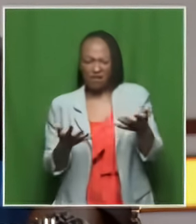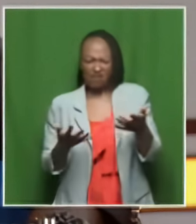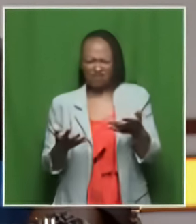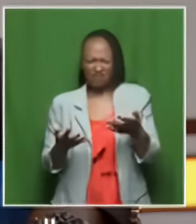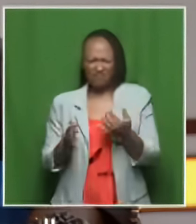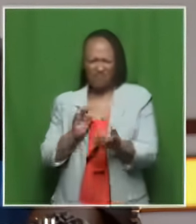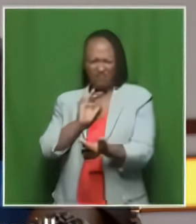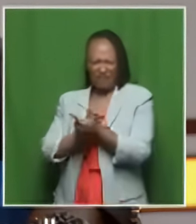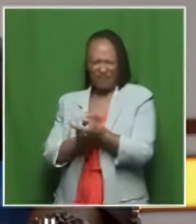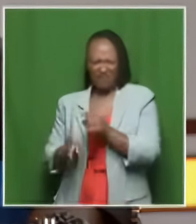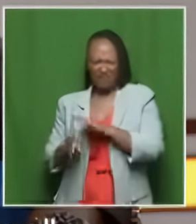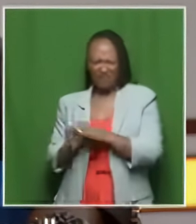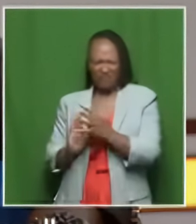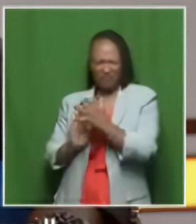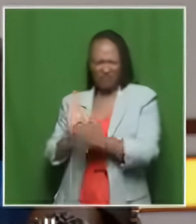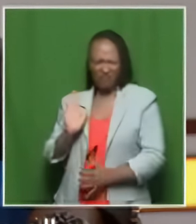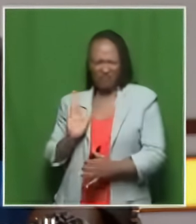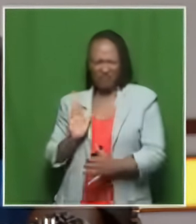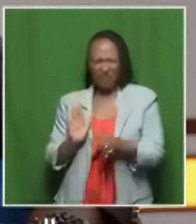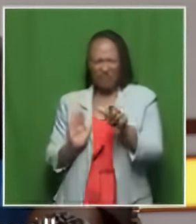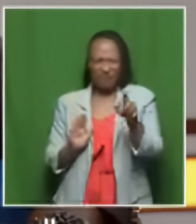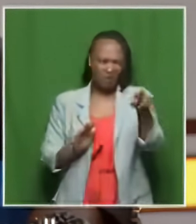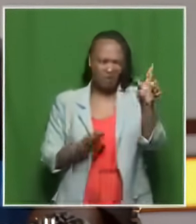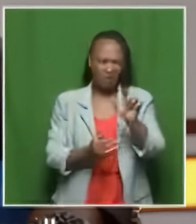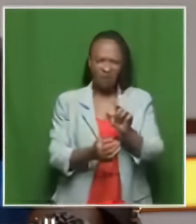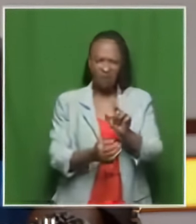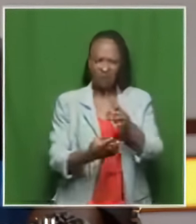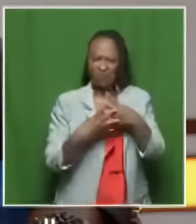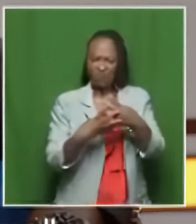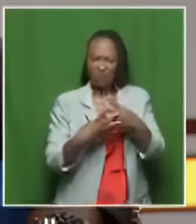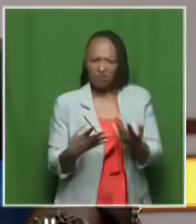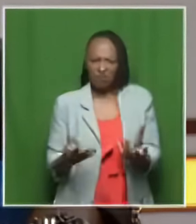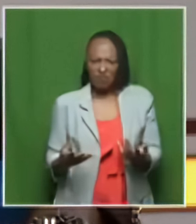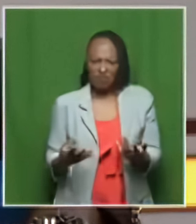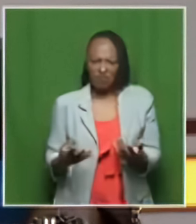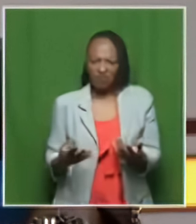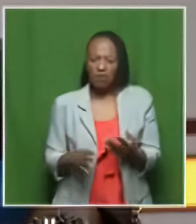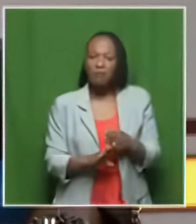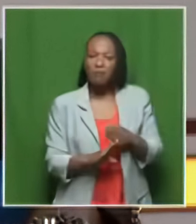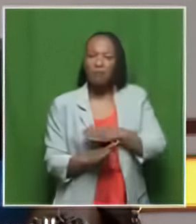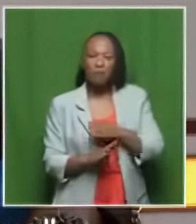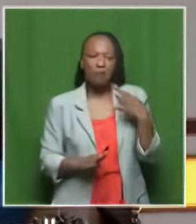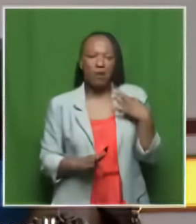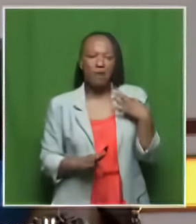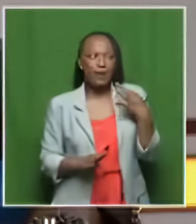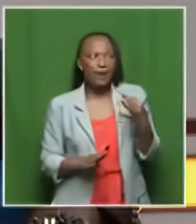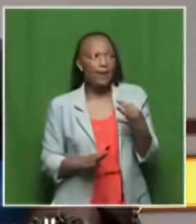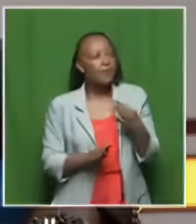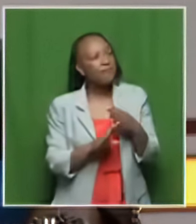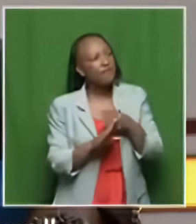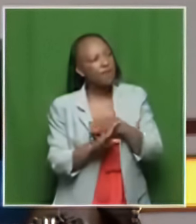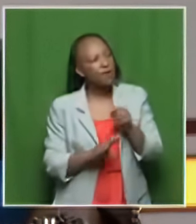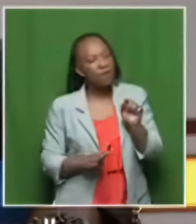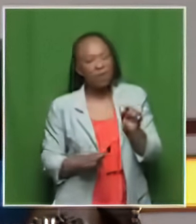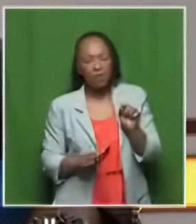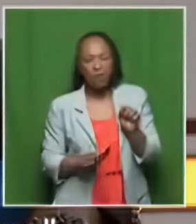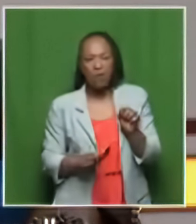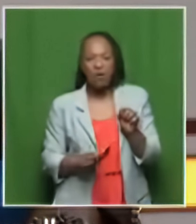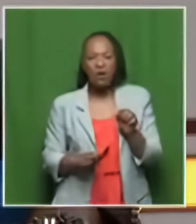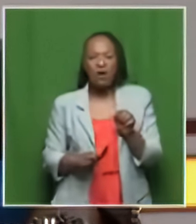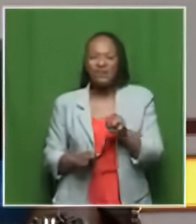a legal reason to send someone to prison? I applied before, not now, for the recusal of